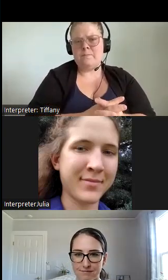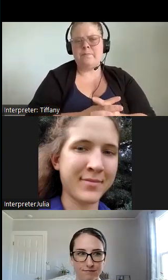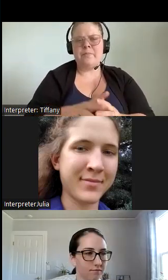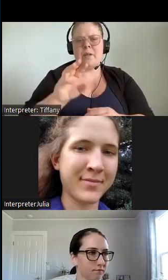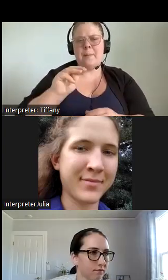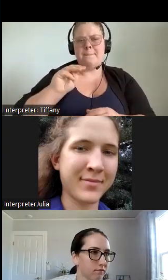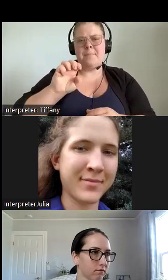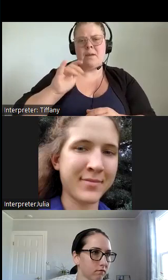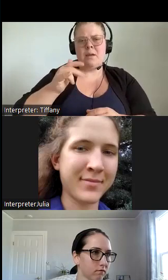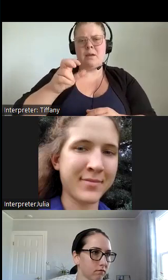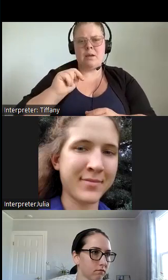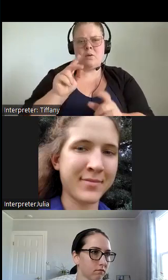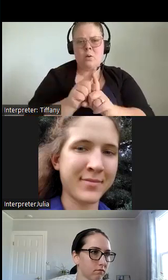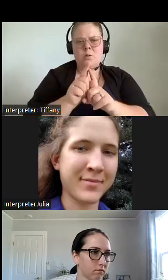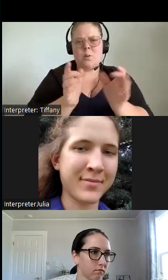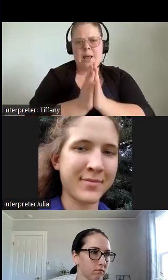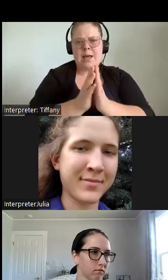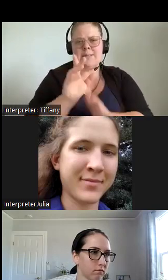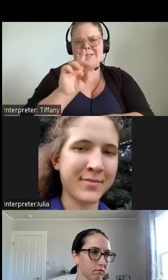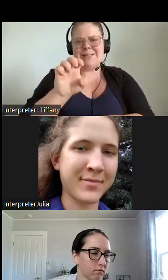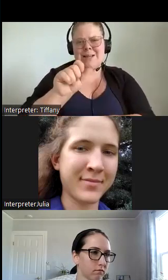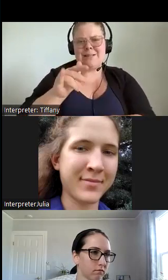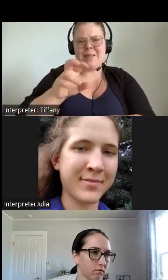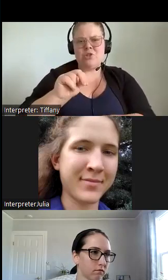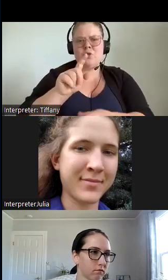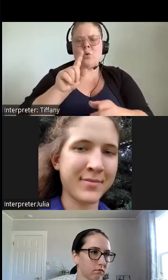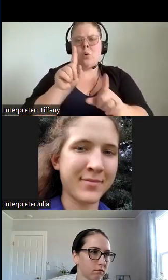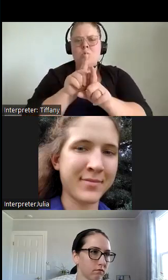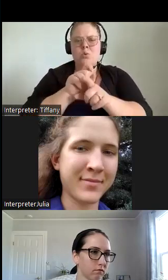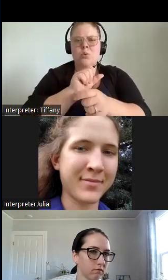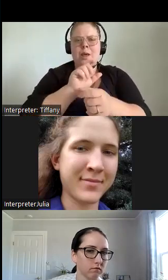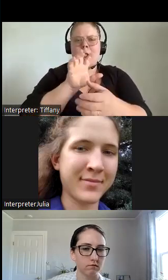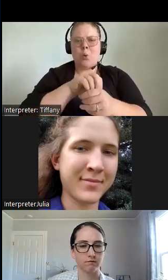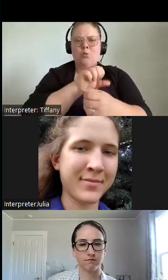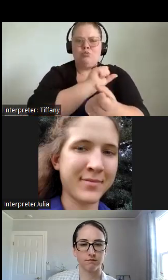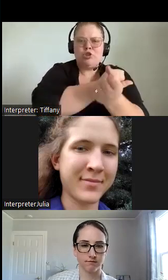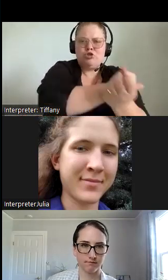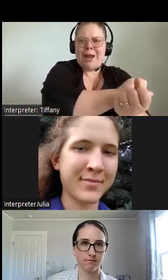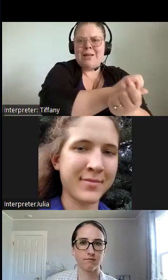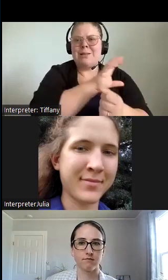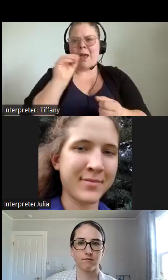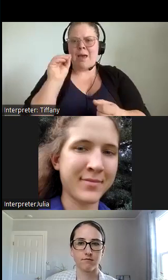will de-escalation still include restraints in isolation?